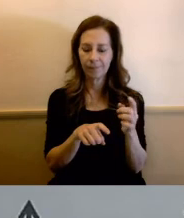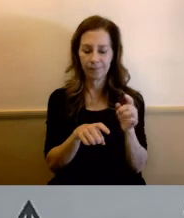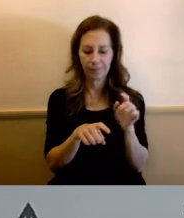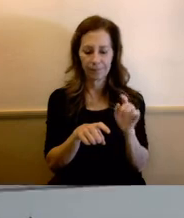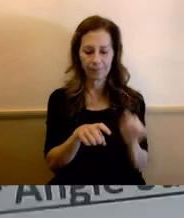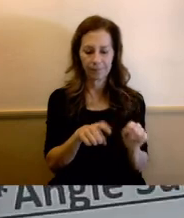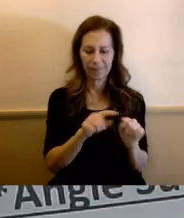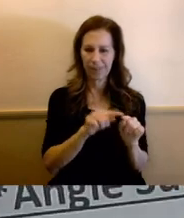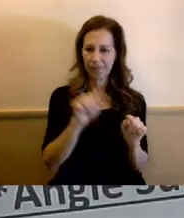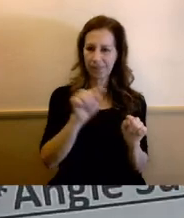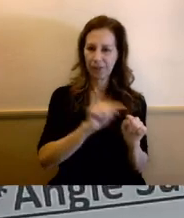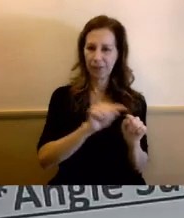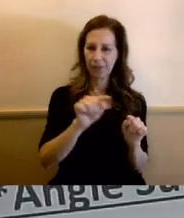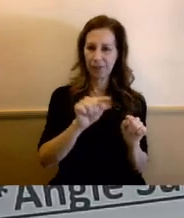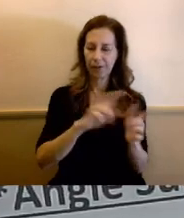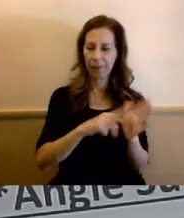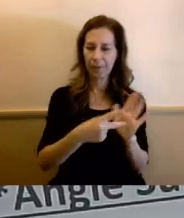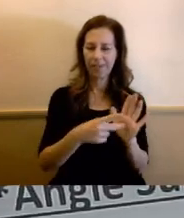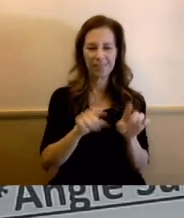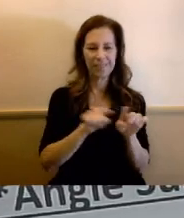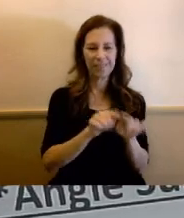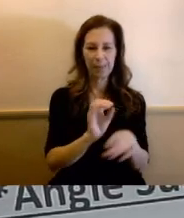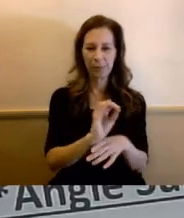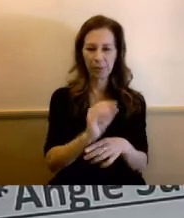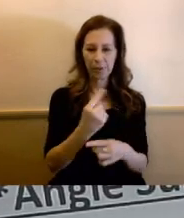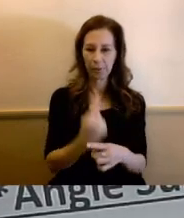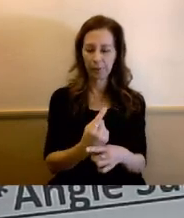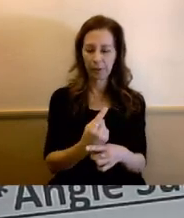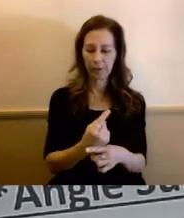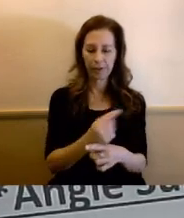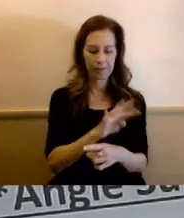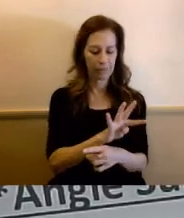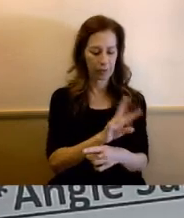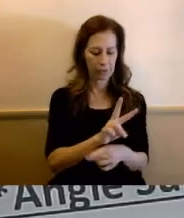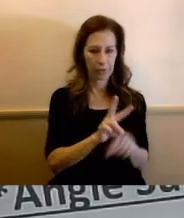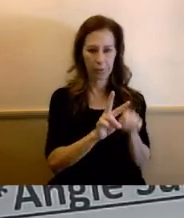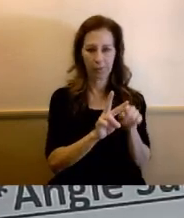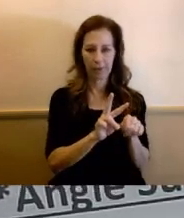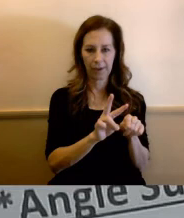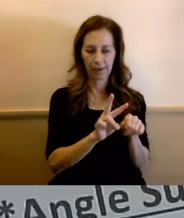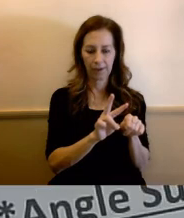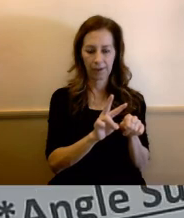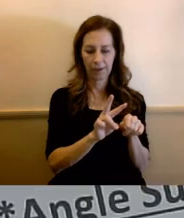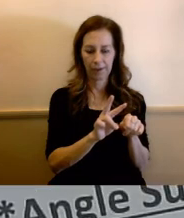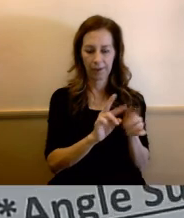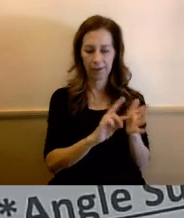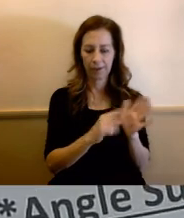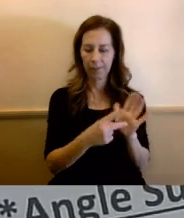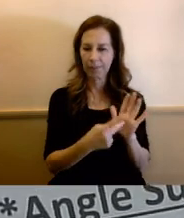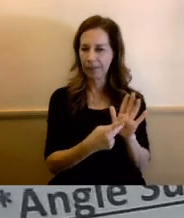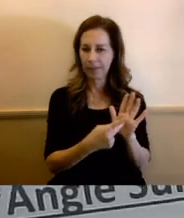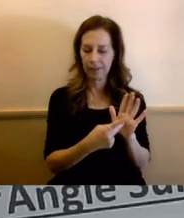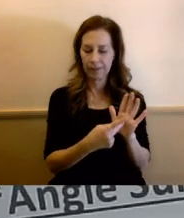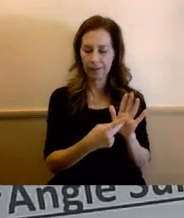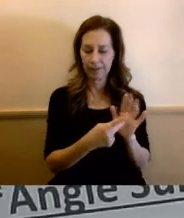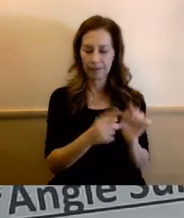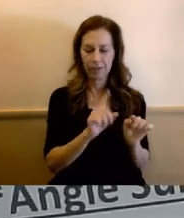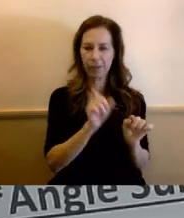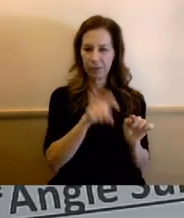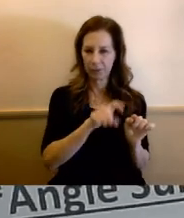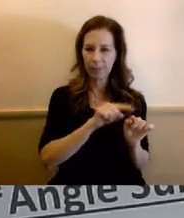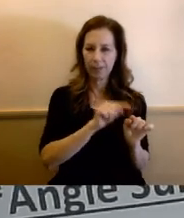must be the same degree measurement. So if I plug in 42 for this one, alright, it should get me, let's see,